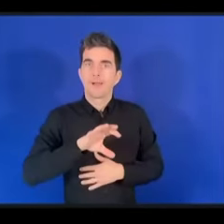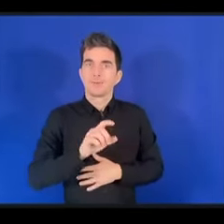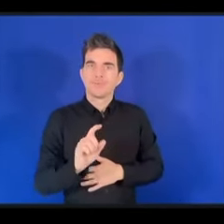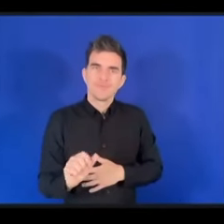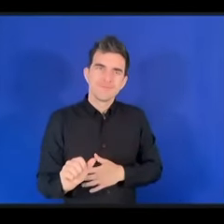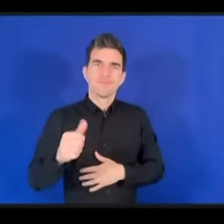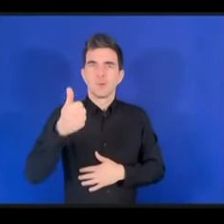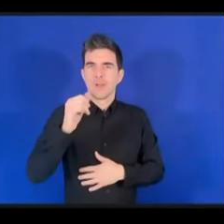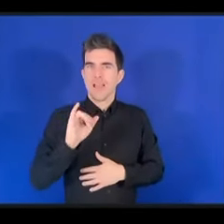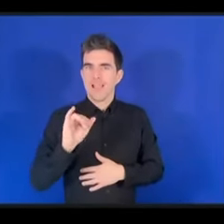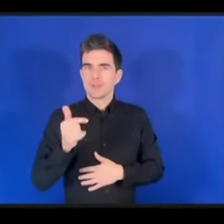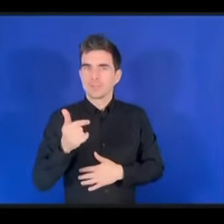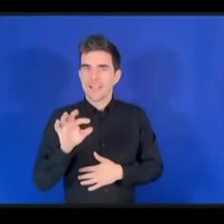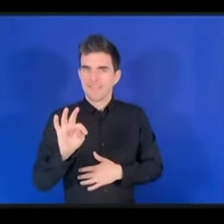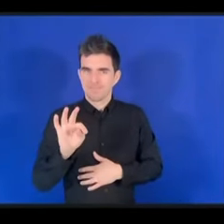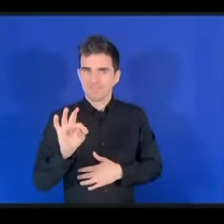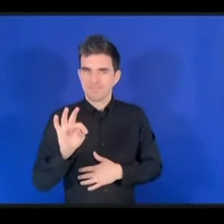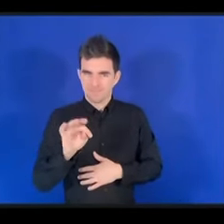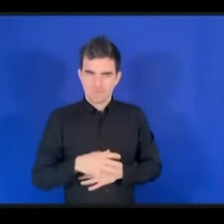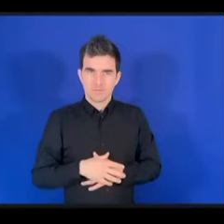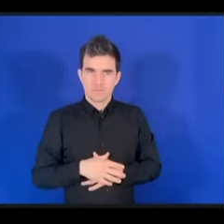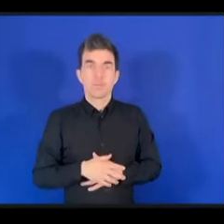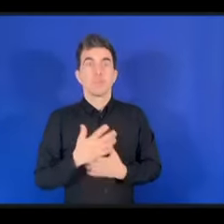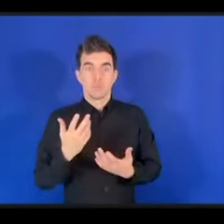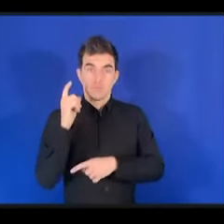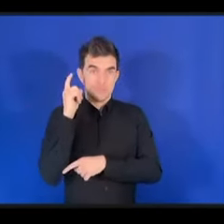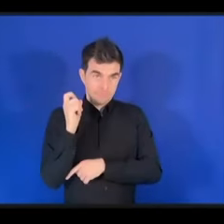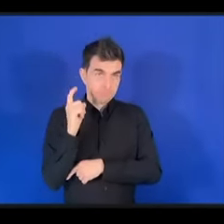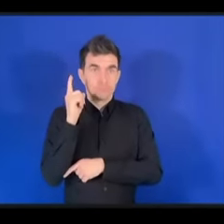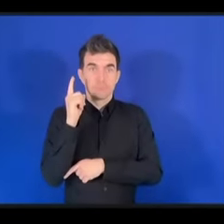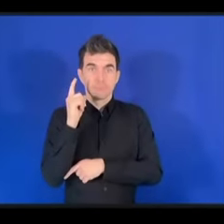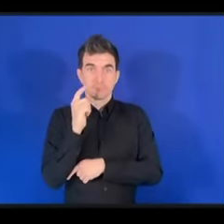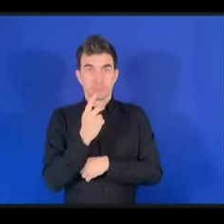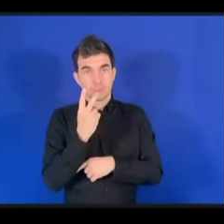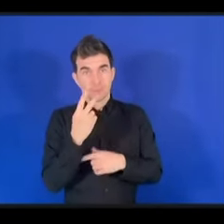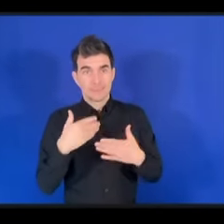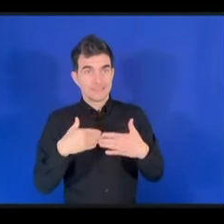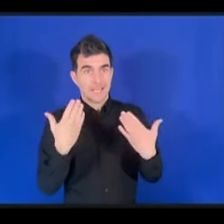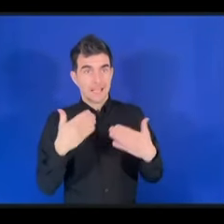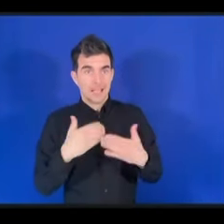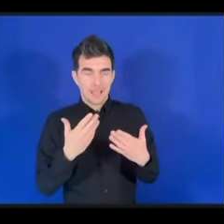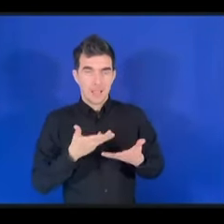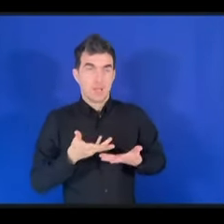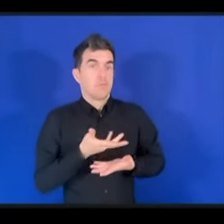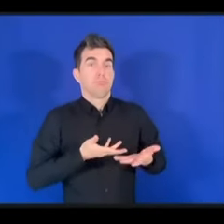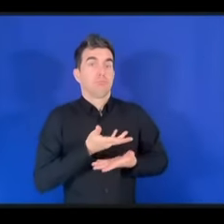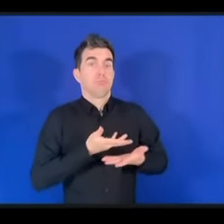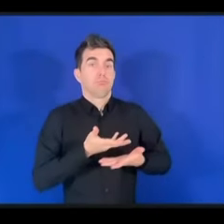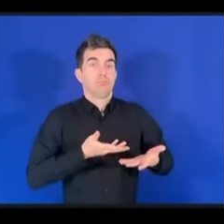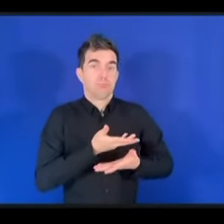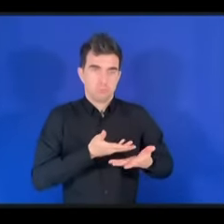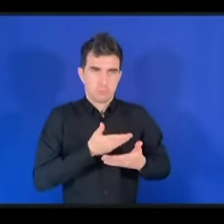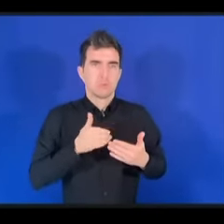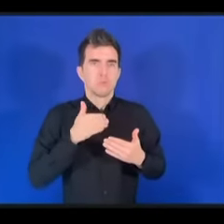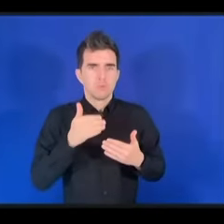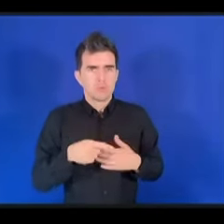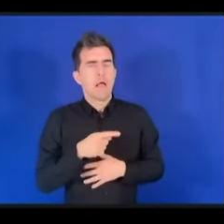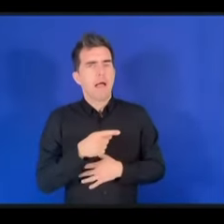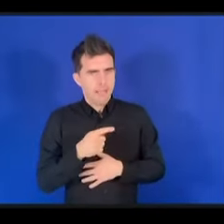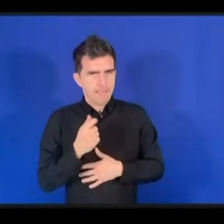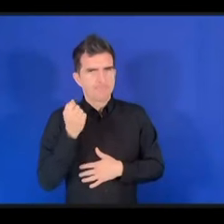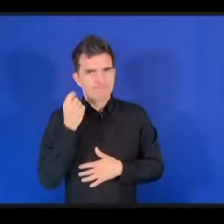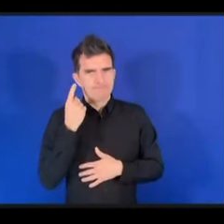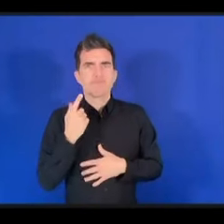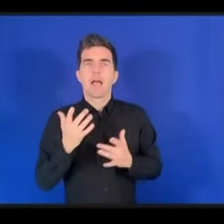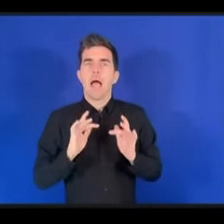internet governance. We also used the opportunity to pay tribute to two people. One was Bernadette